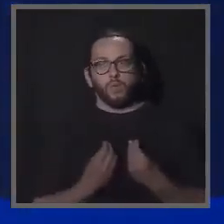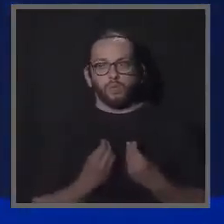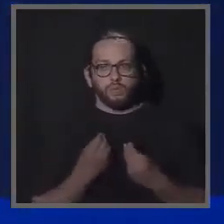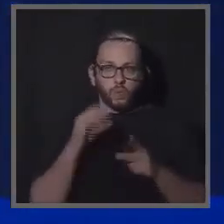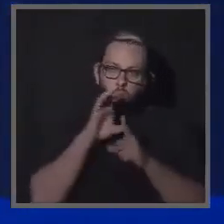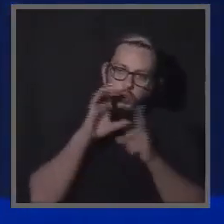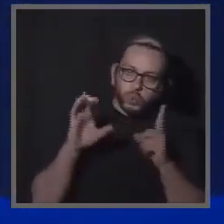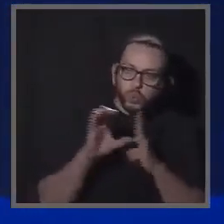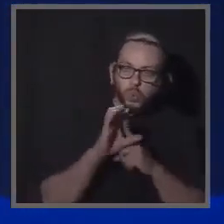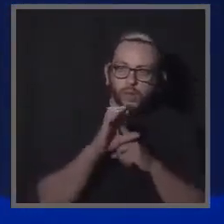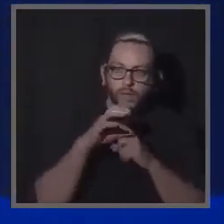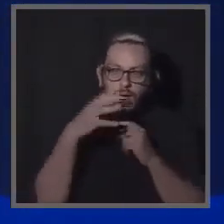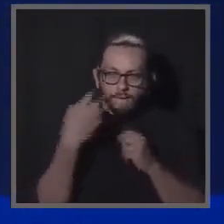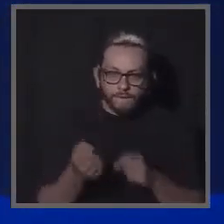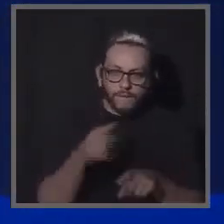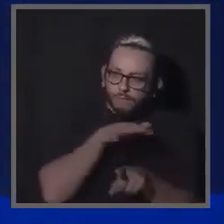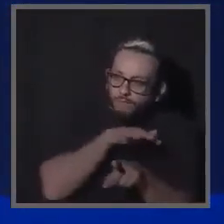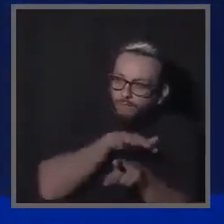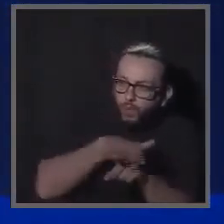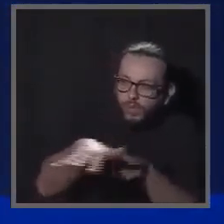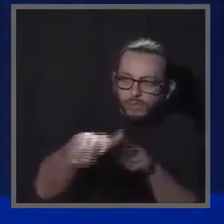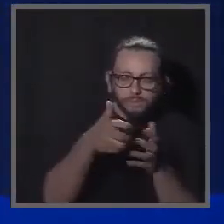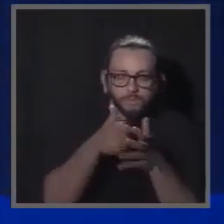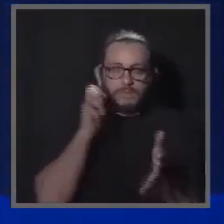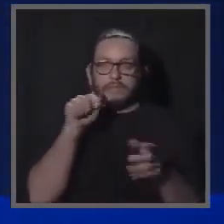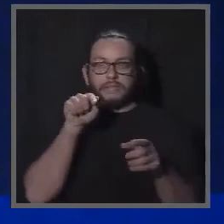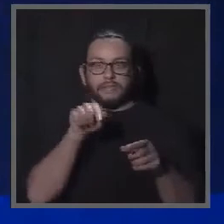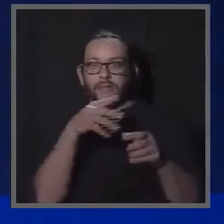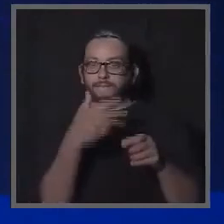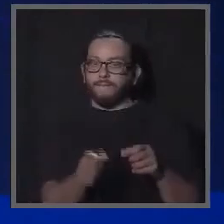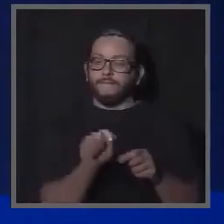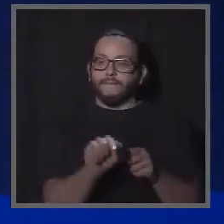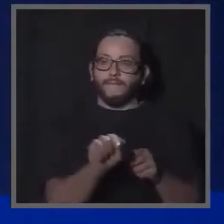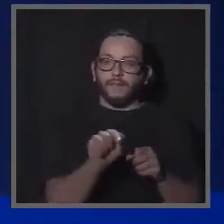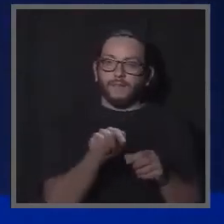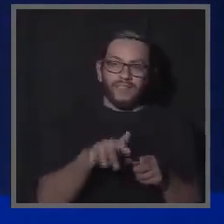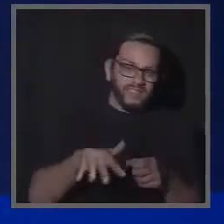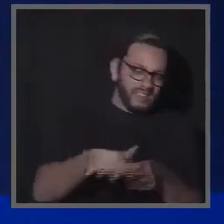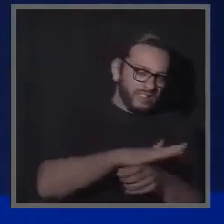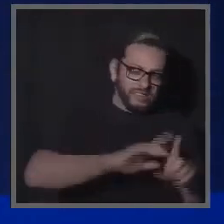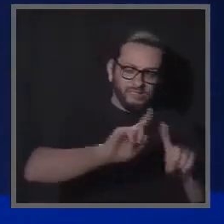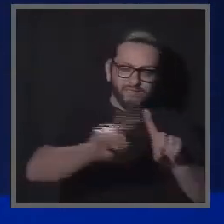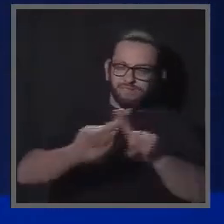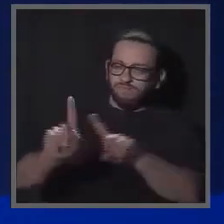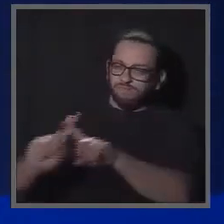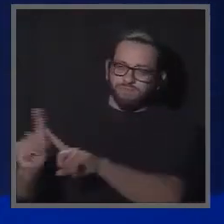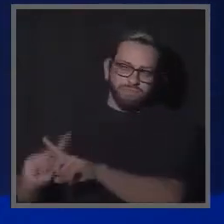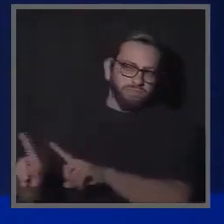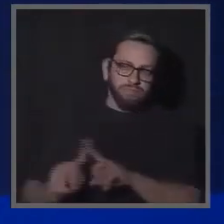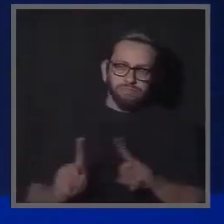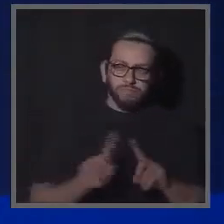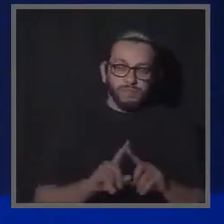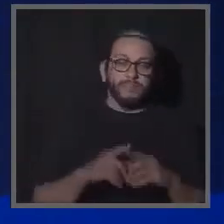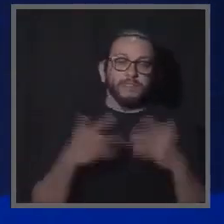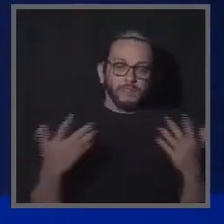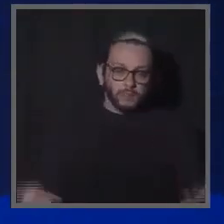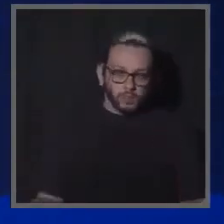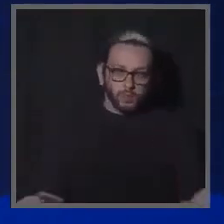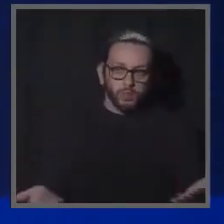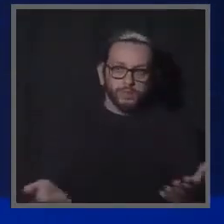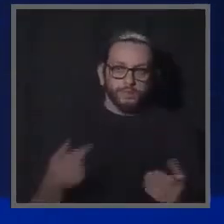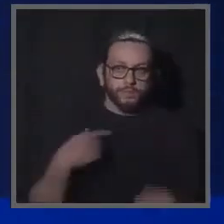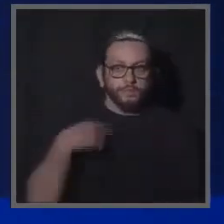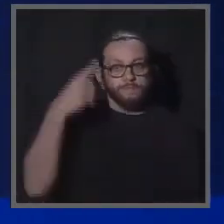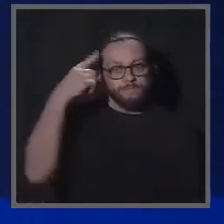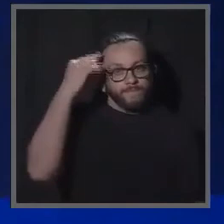in society in very, very different levels. So my final recommendations